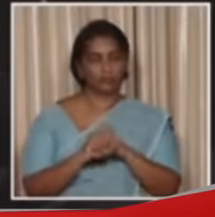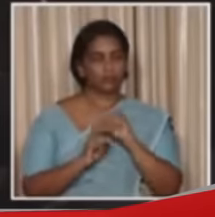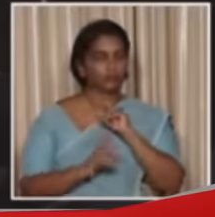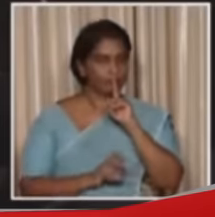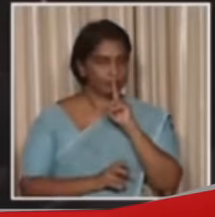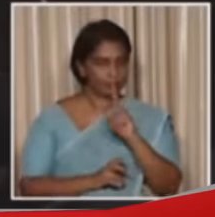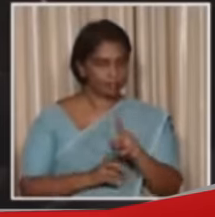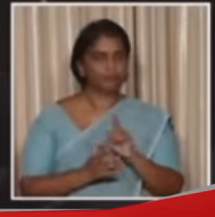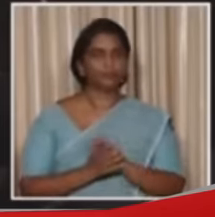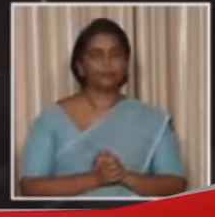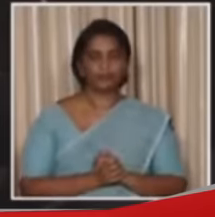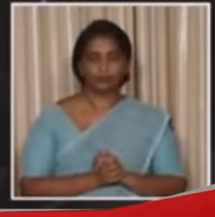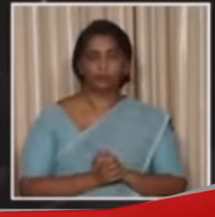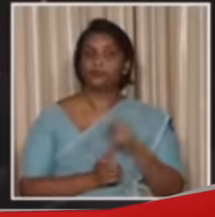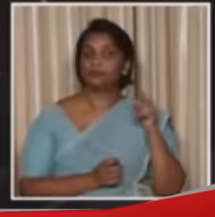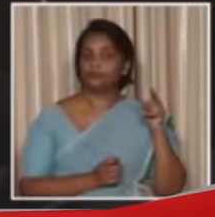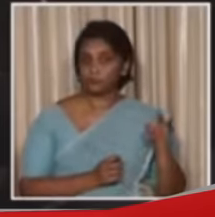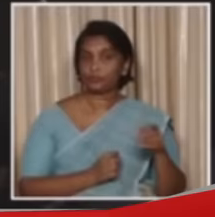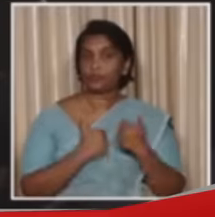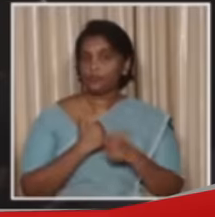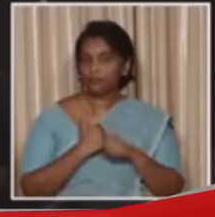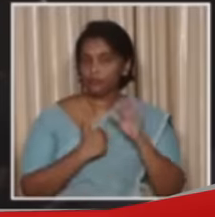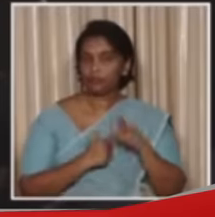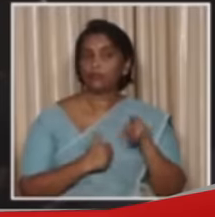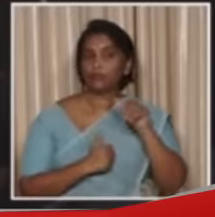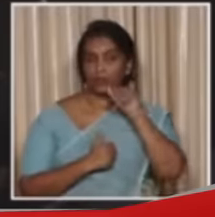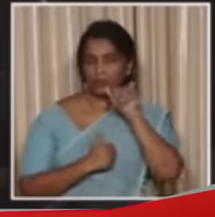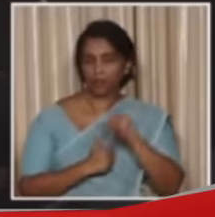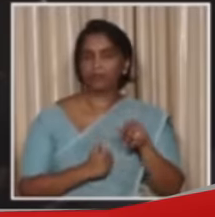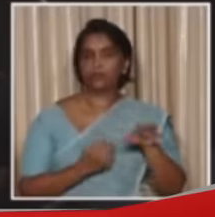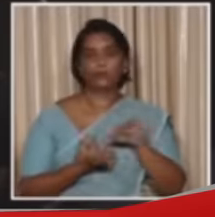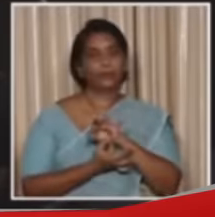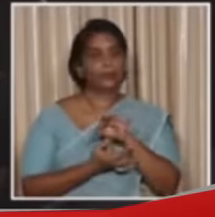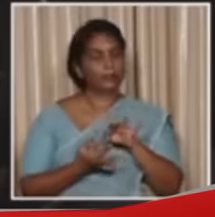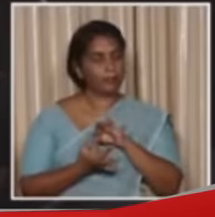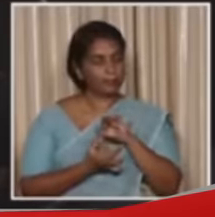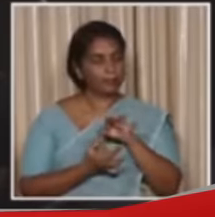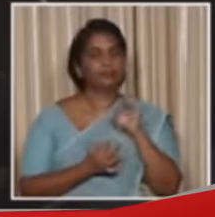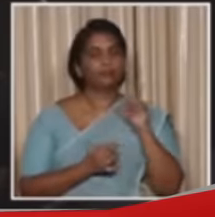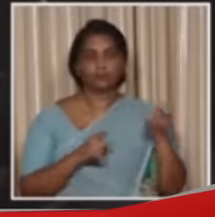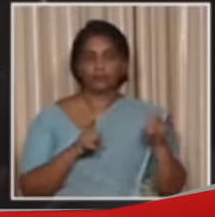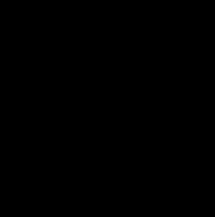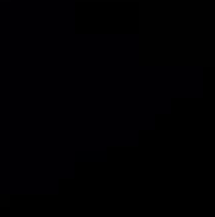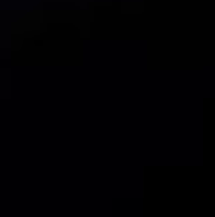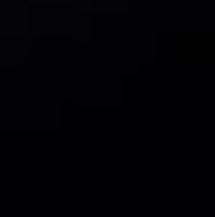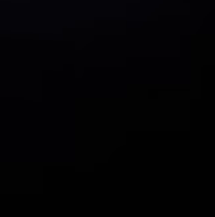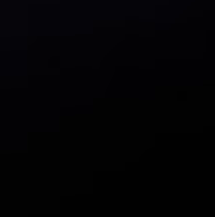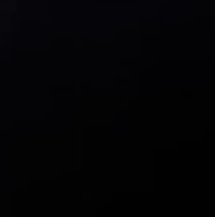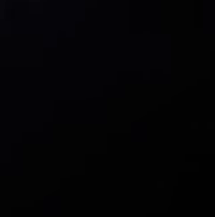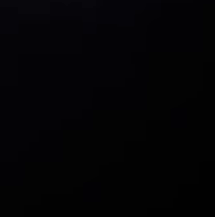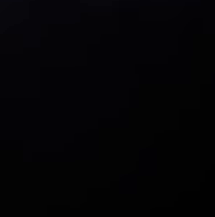constructing a very anti-democratic narrative in face of the failure of this government. Thank you.